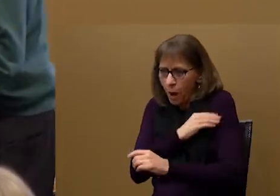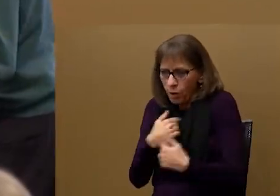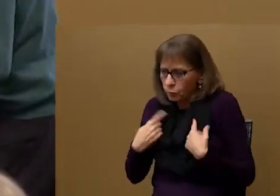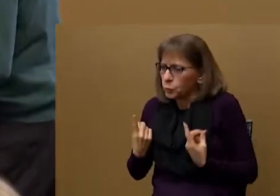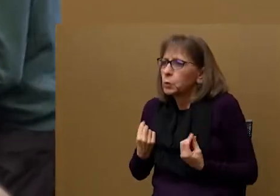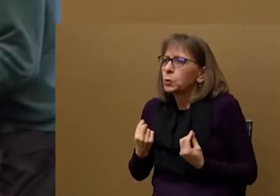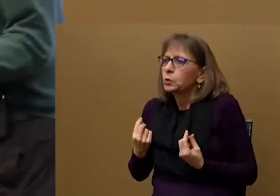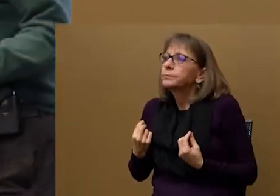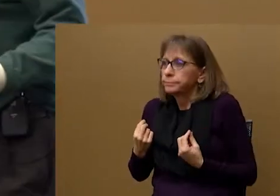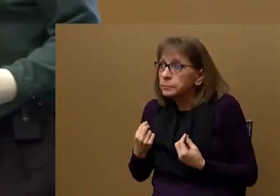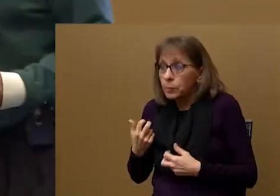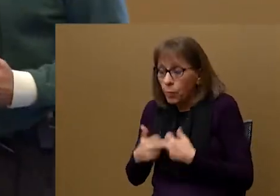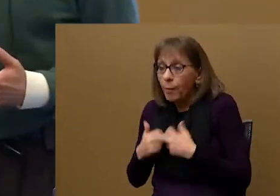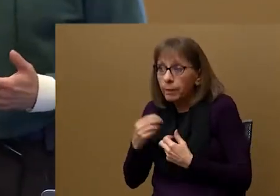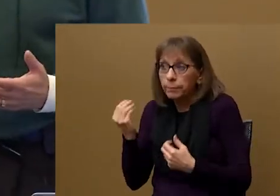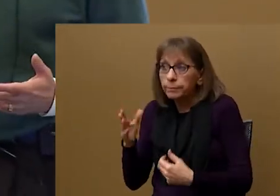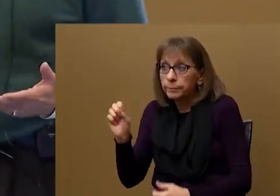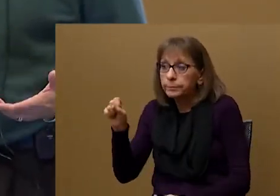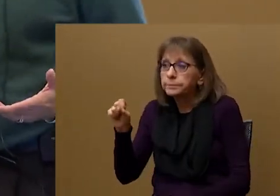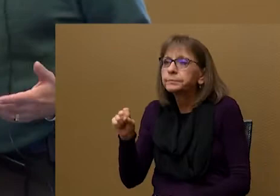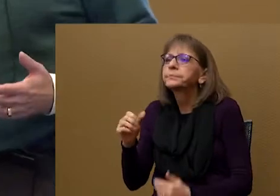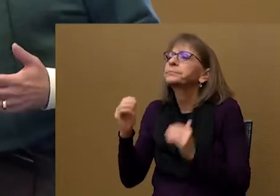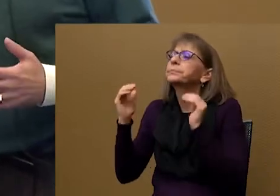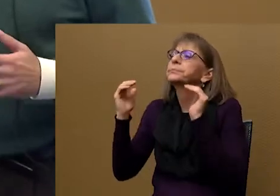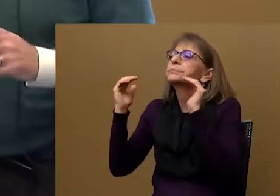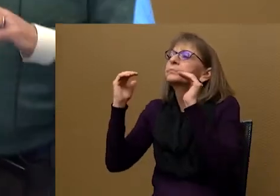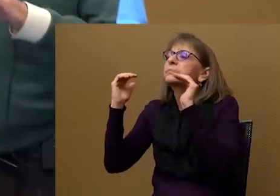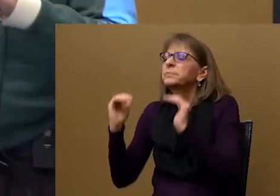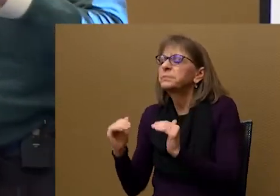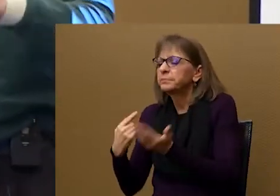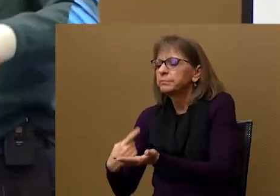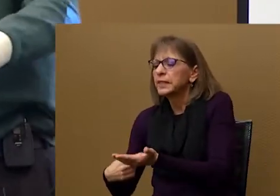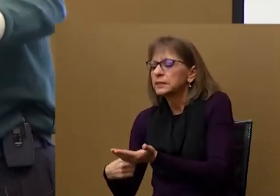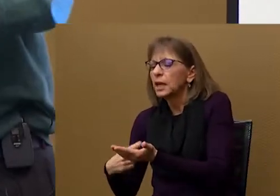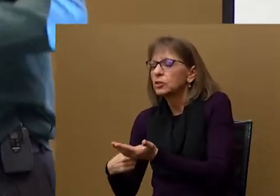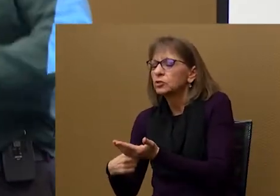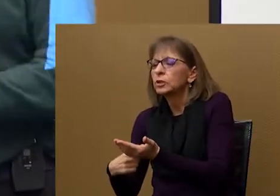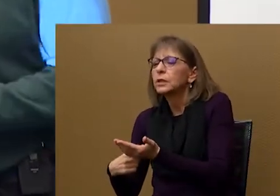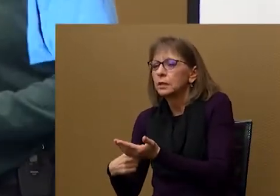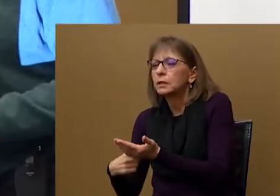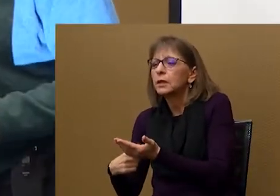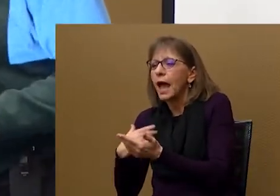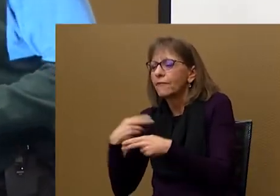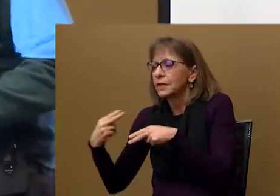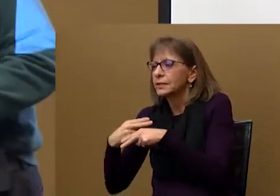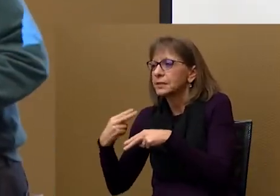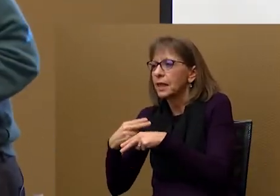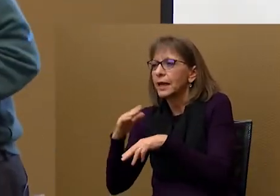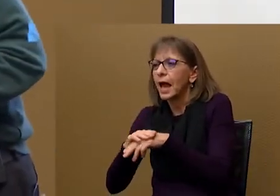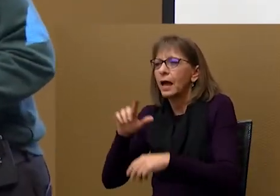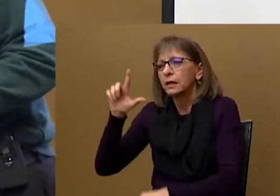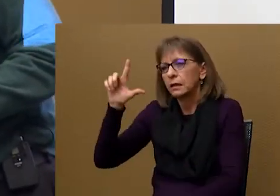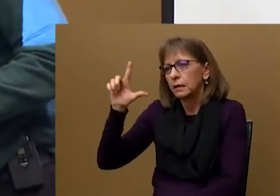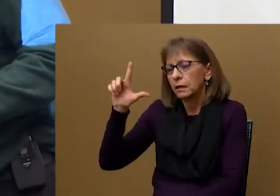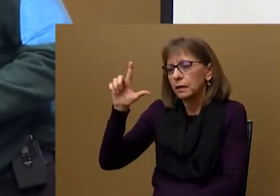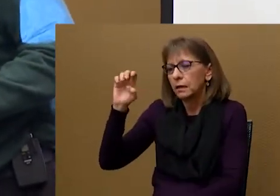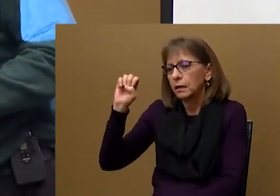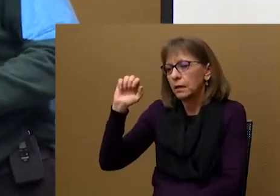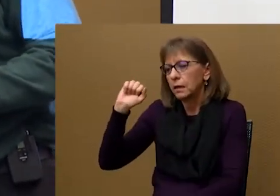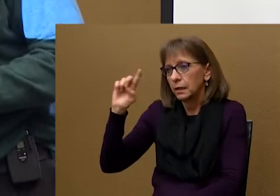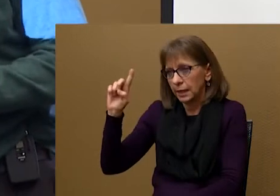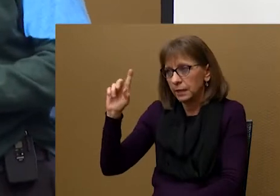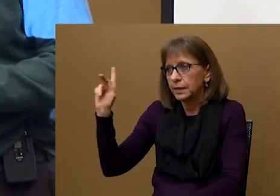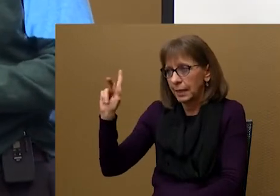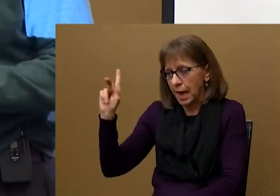have any power. It's always the problem. Later in the discussion, there's a slide